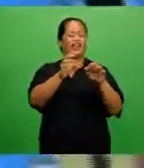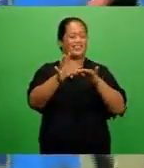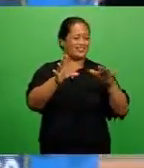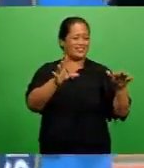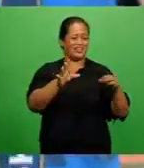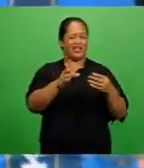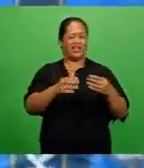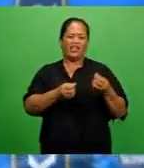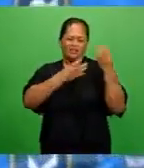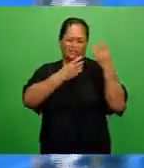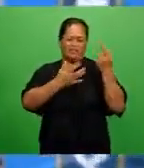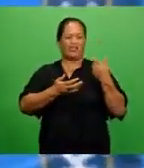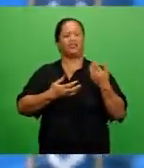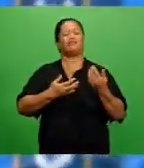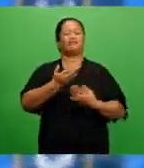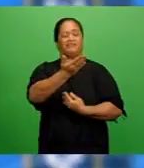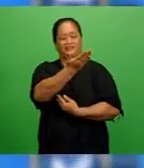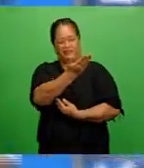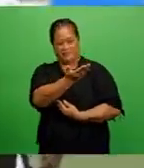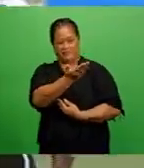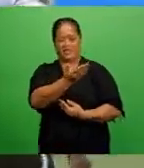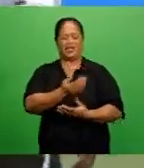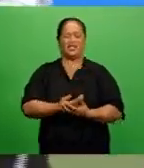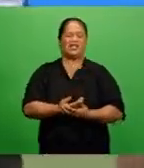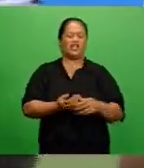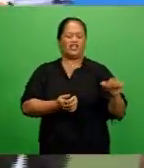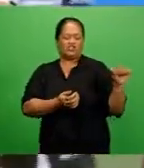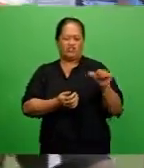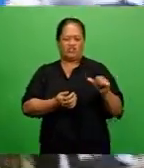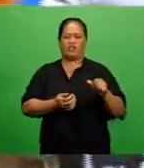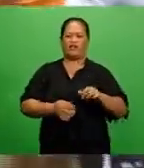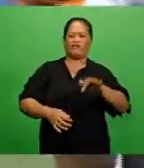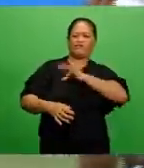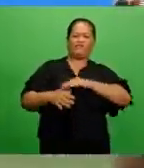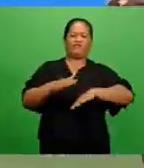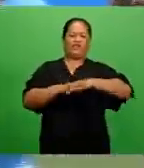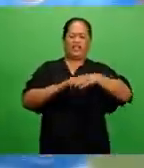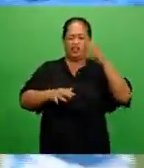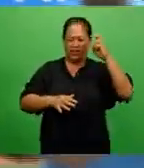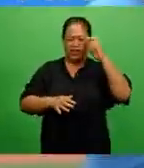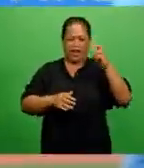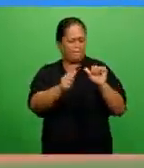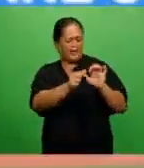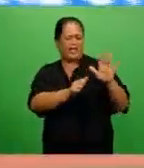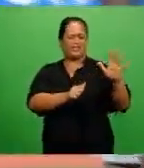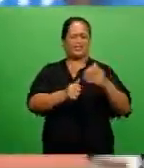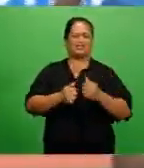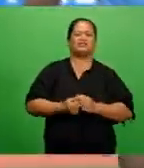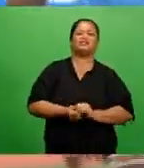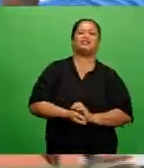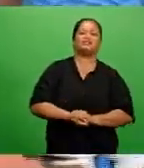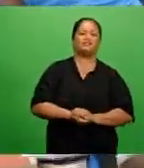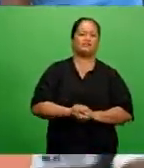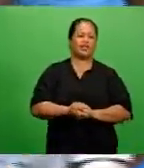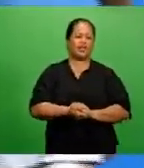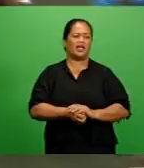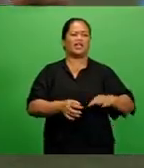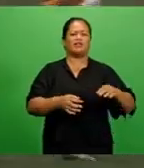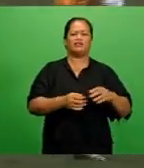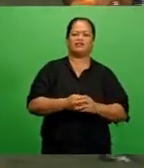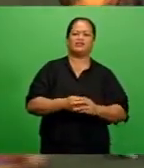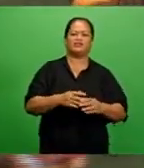run that I should always faithfully train and give my best, and prayer is a must on a daily basis. While Petero